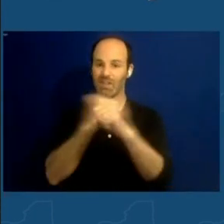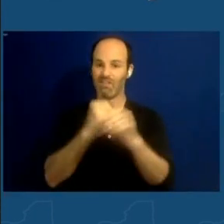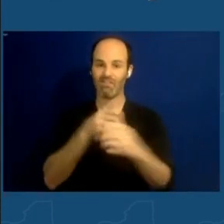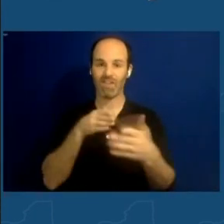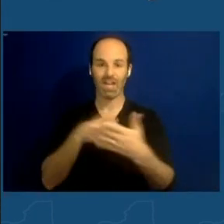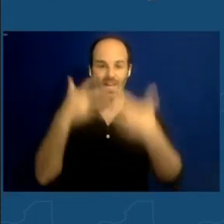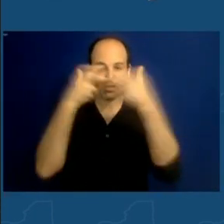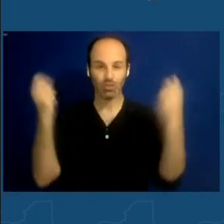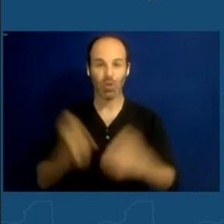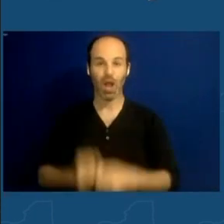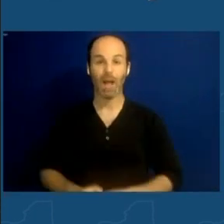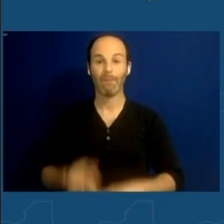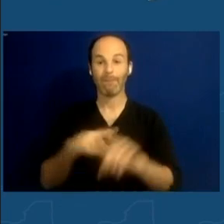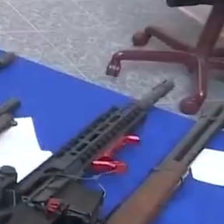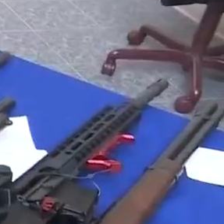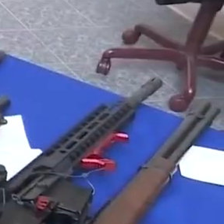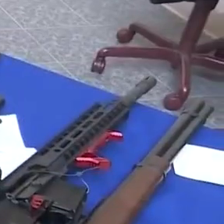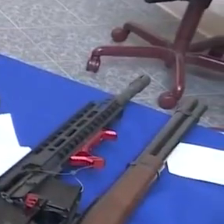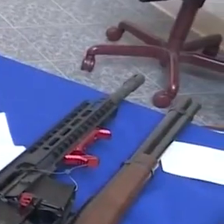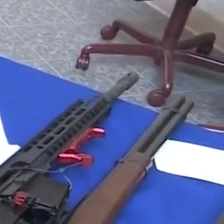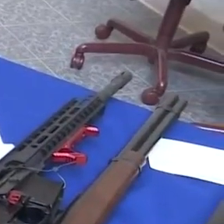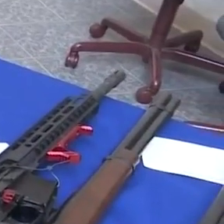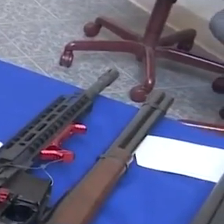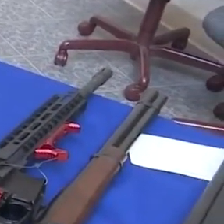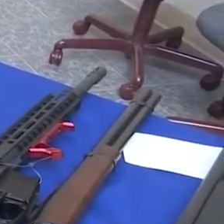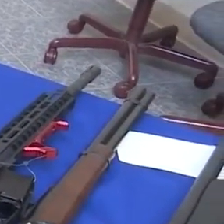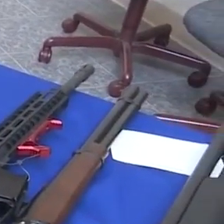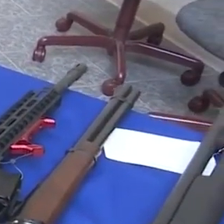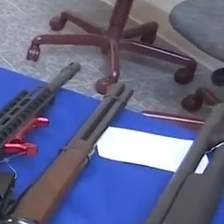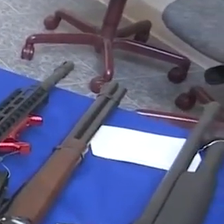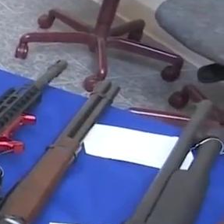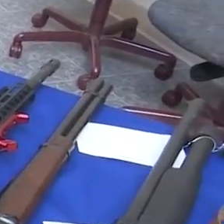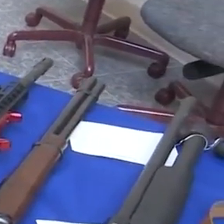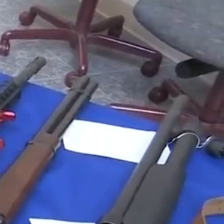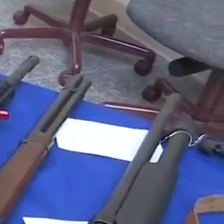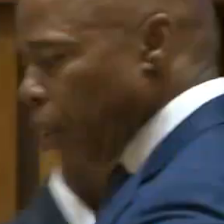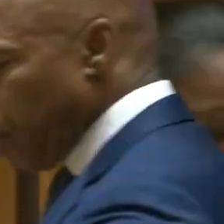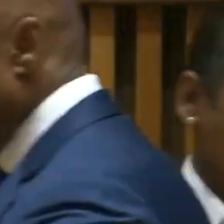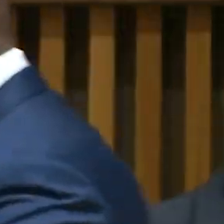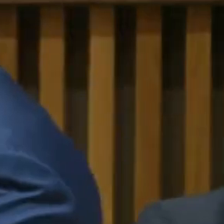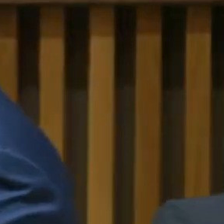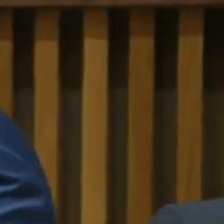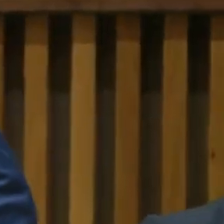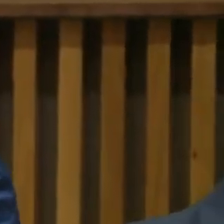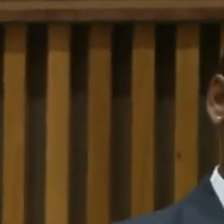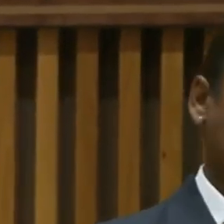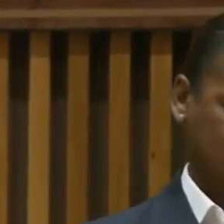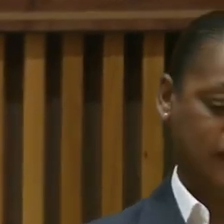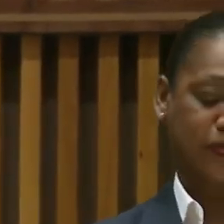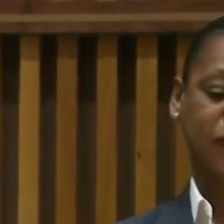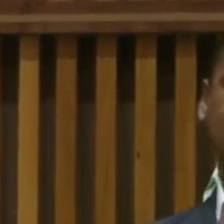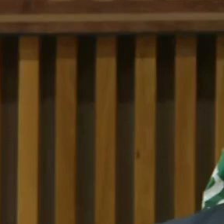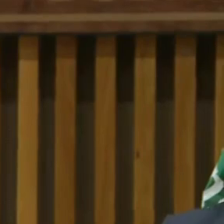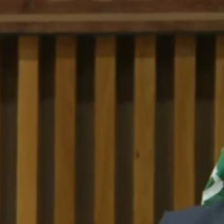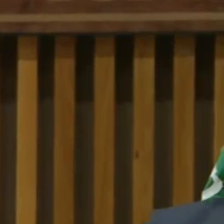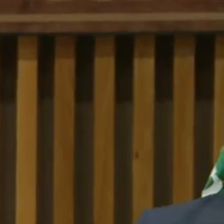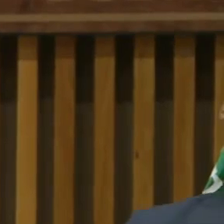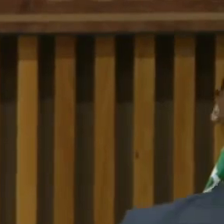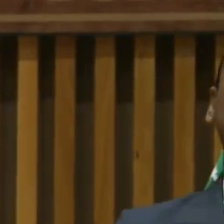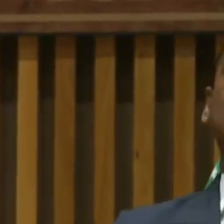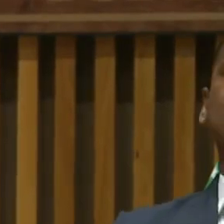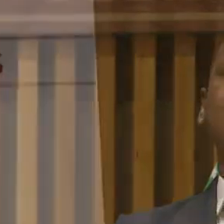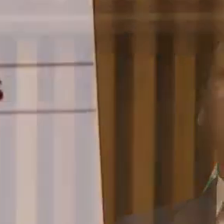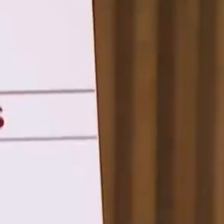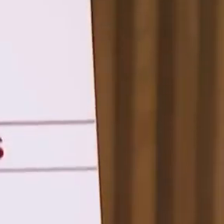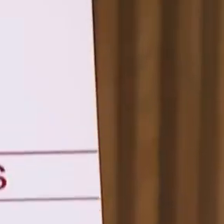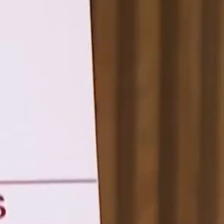seat, holding a show-and-tell news conference, a cache of illegal guns the state police have confiscated, a day after Mayor Adams demanded changes to the